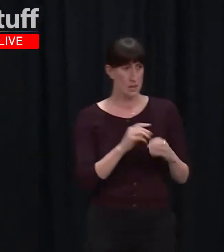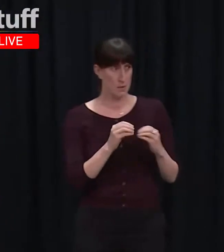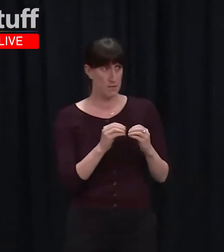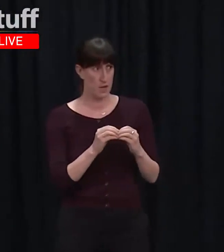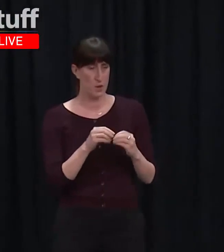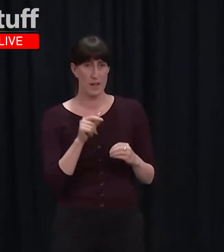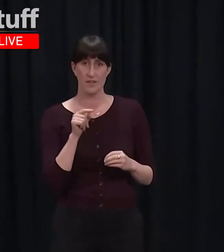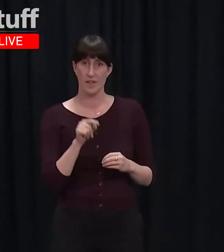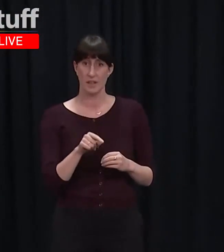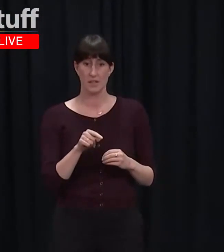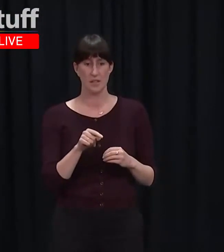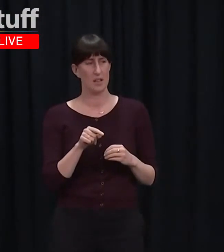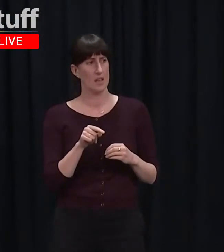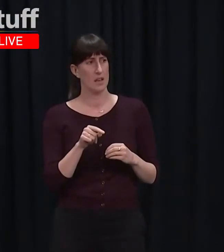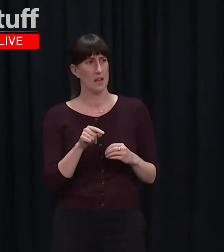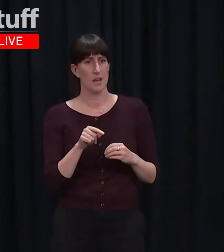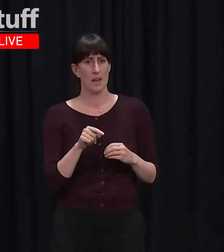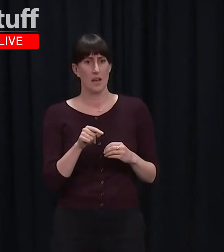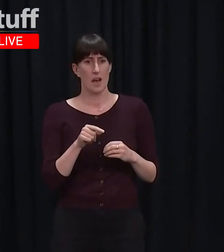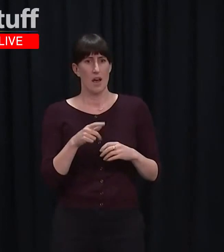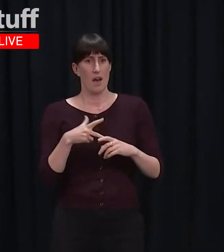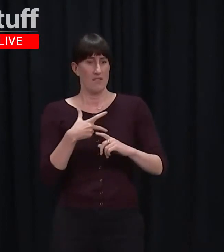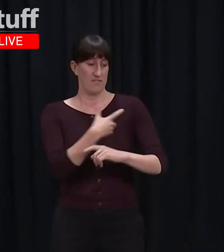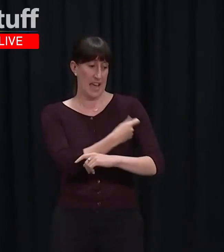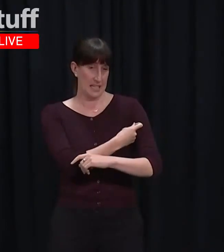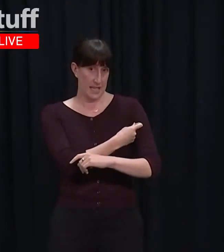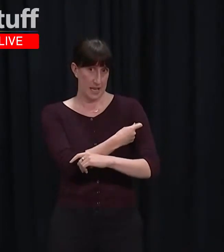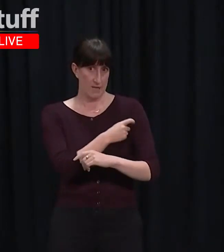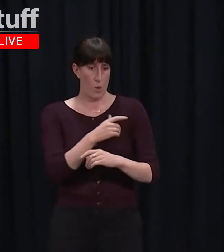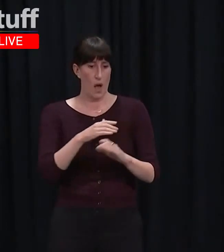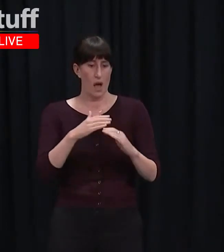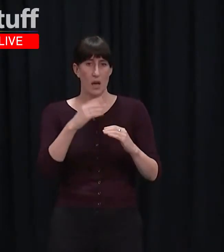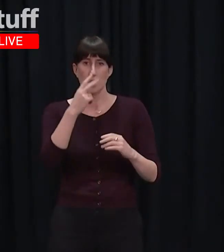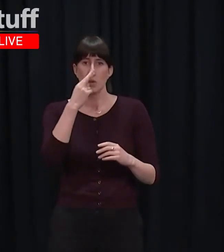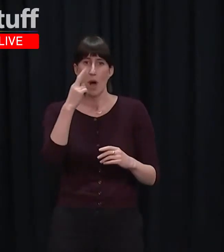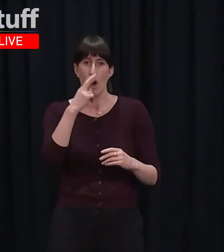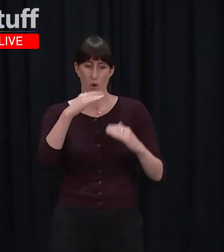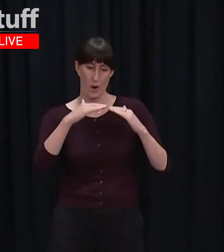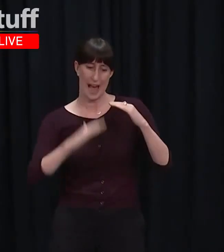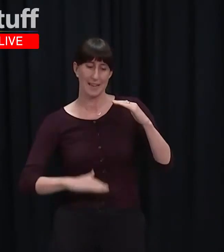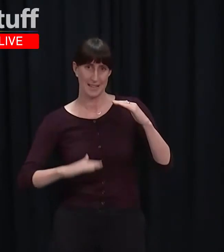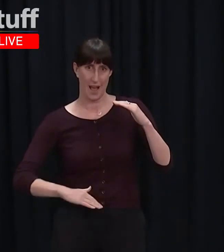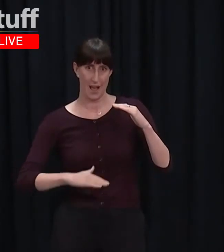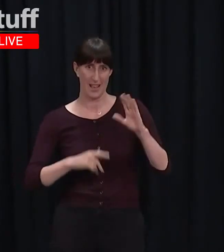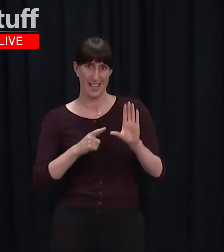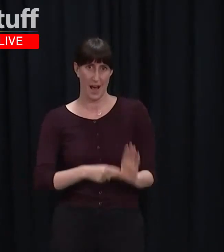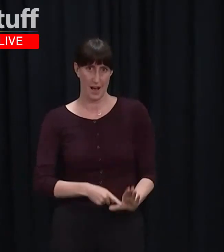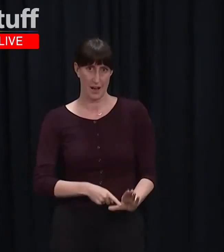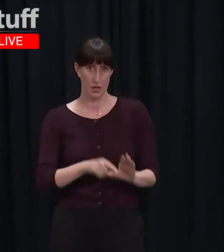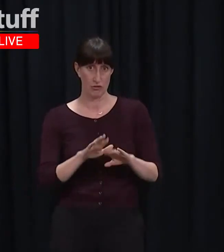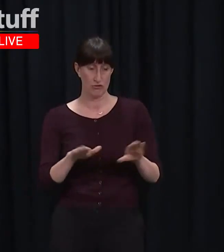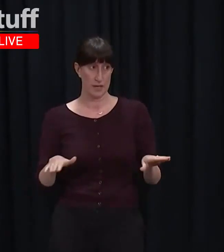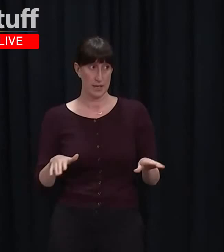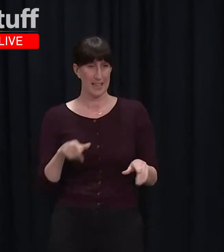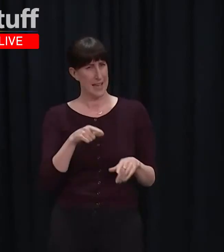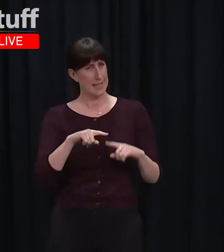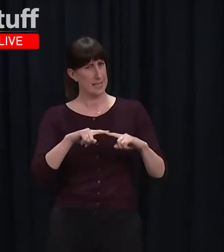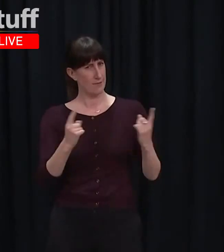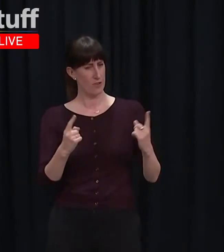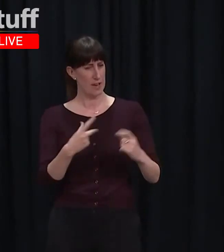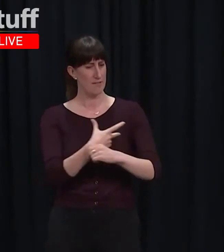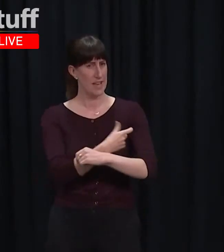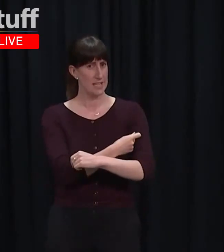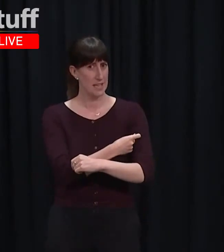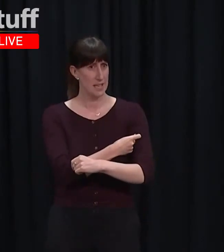12, are you saying that it is a different vaccine? Is that something that we have an agreement for? And are you suggesting that the